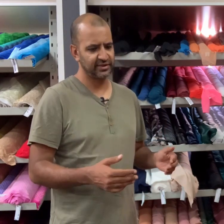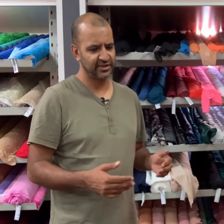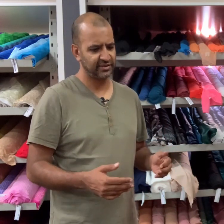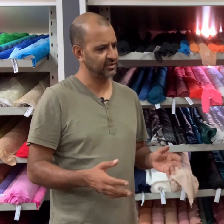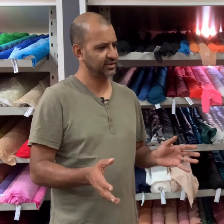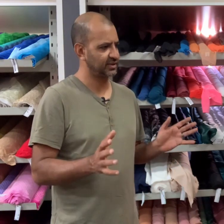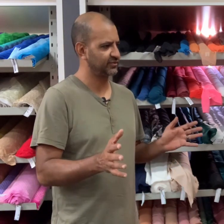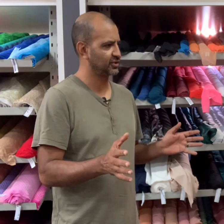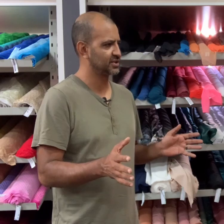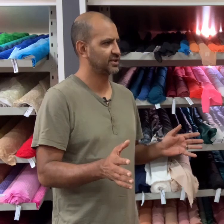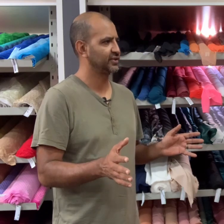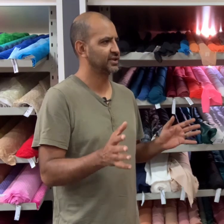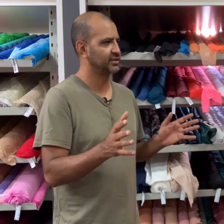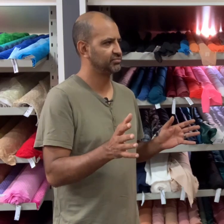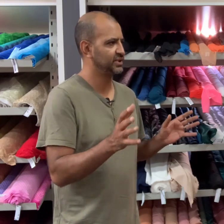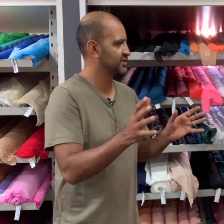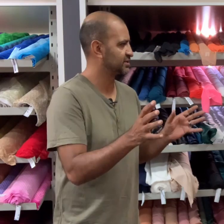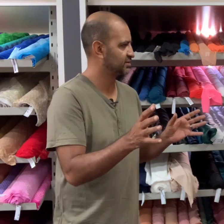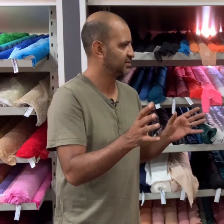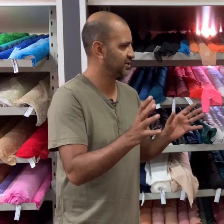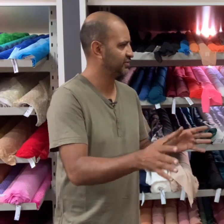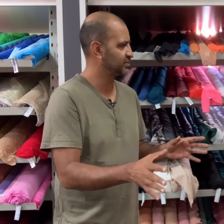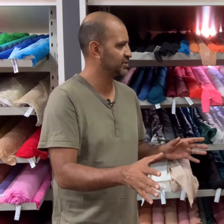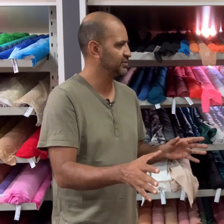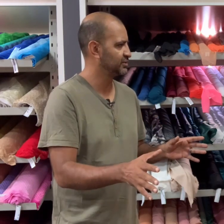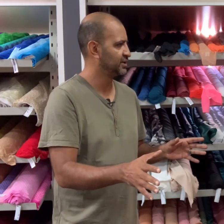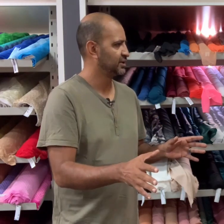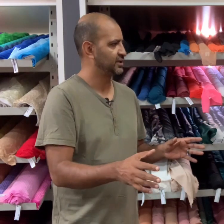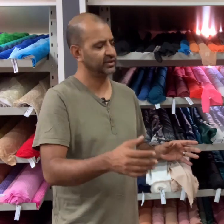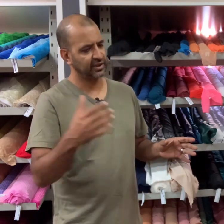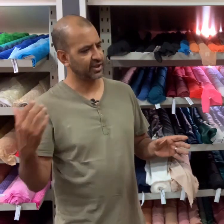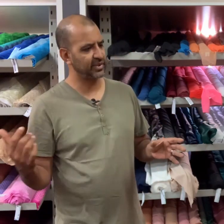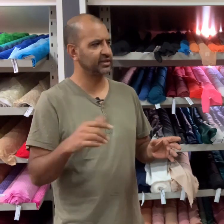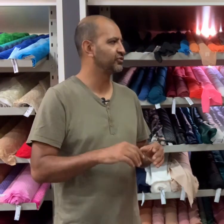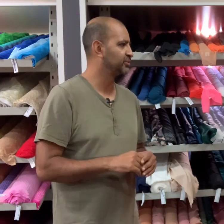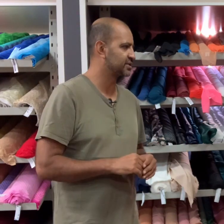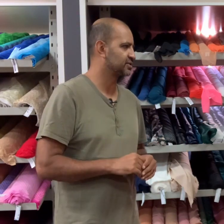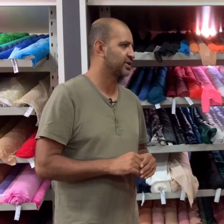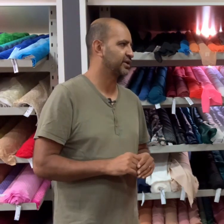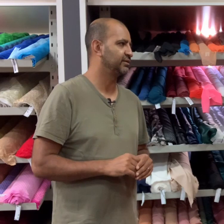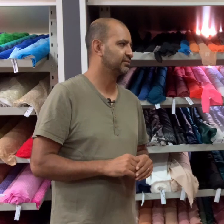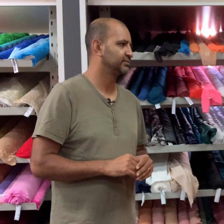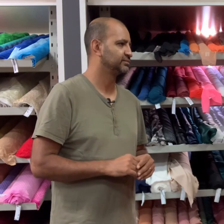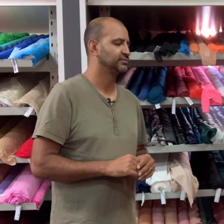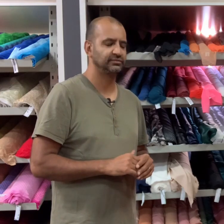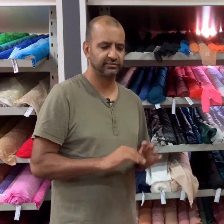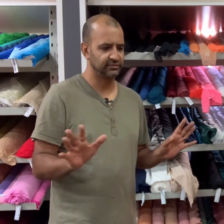he said, look, I've got the stuff here, can I please just leave it with you? And then I'll come back in a few months and try again.